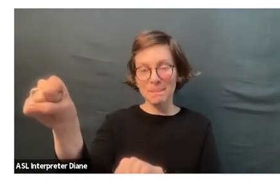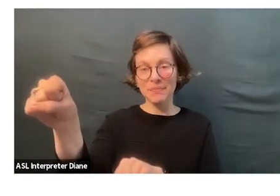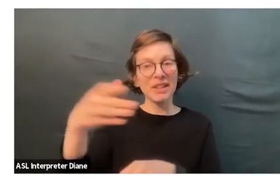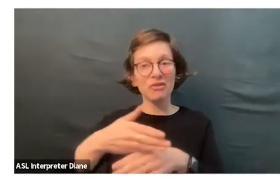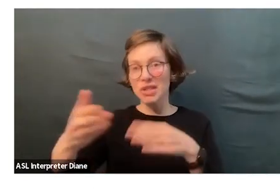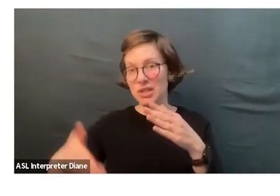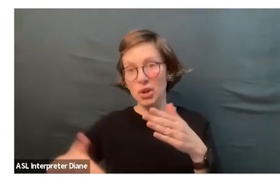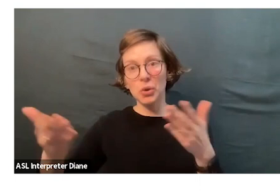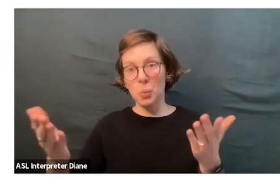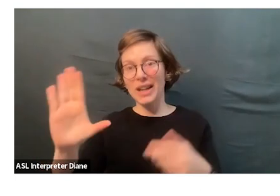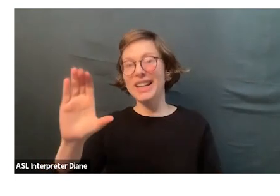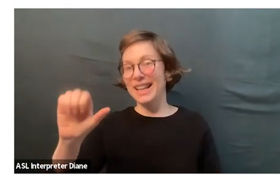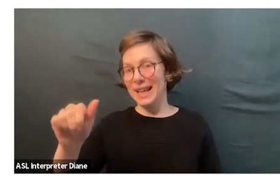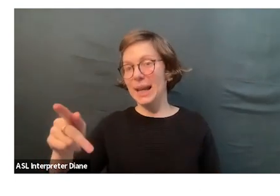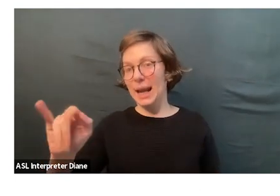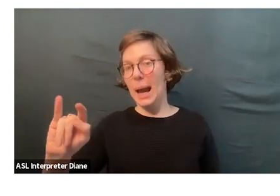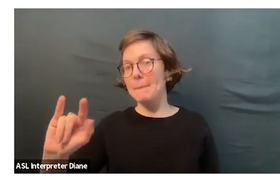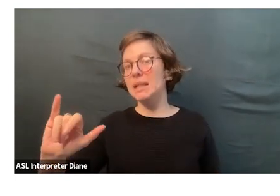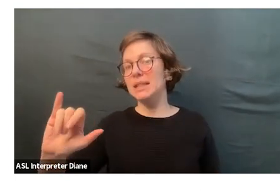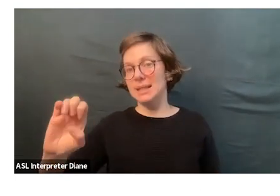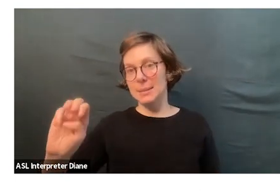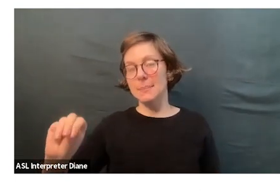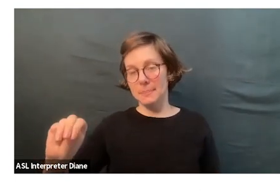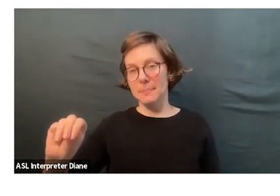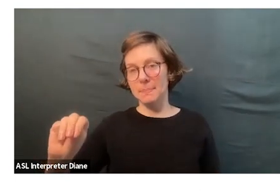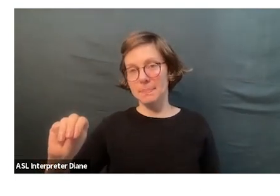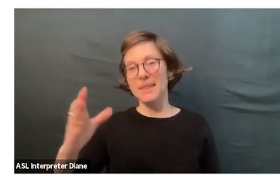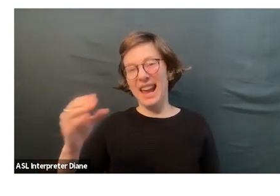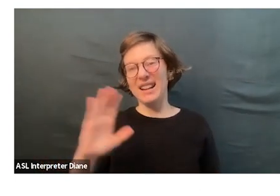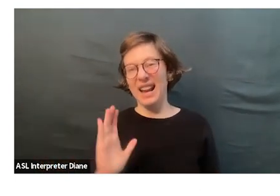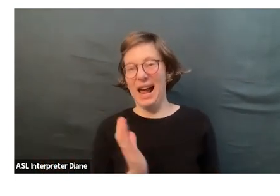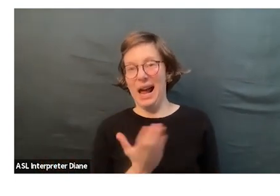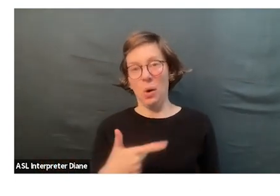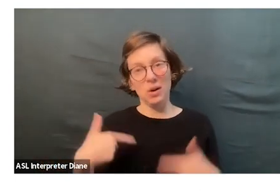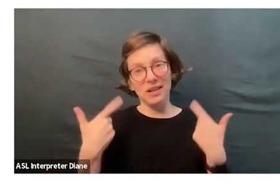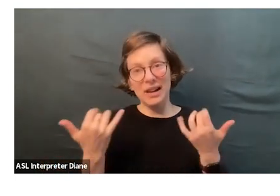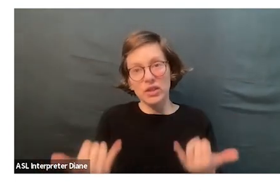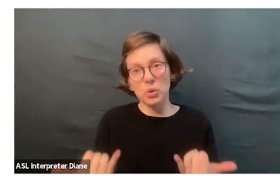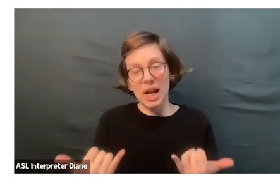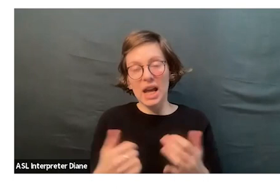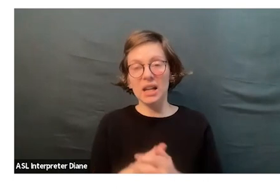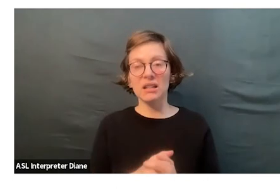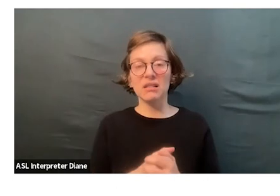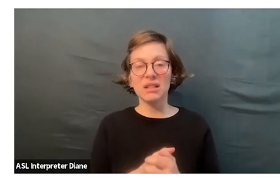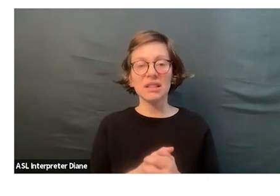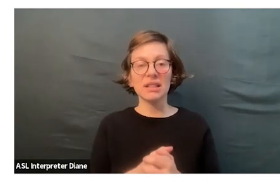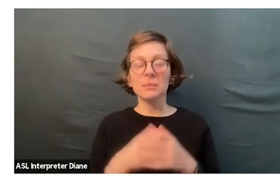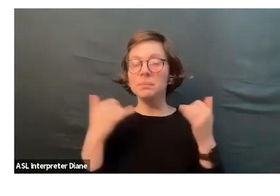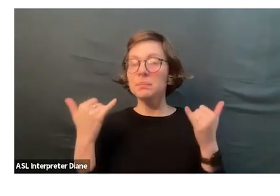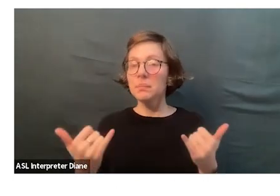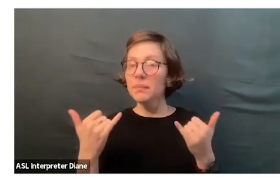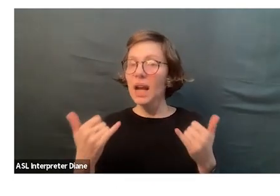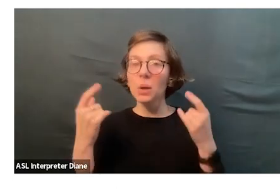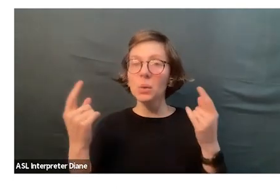land and resources? And then throughout that, obviously, control the flow of capital to certain areas of the world and